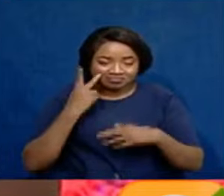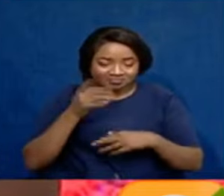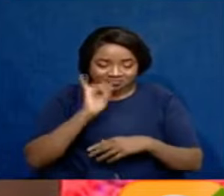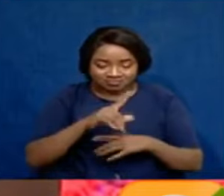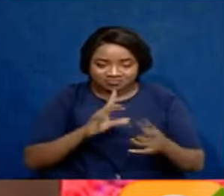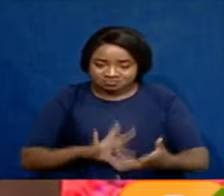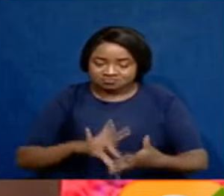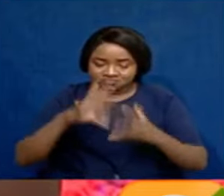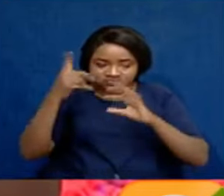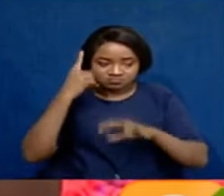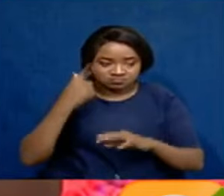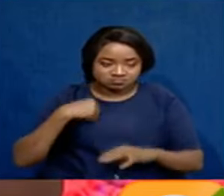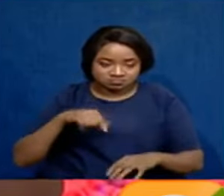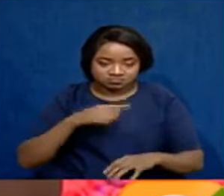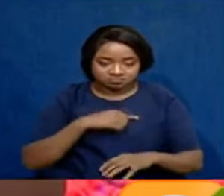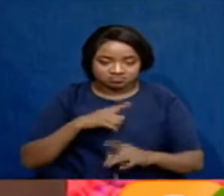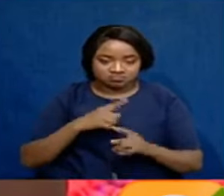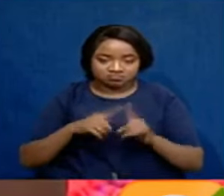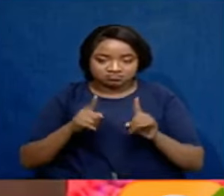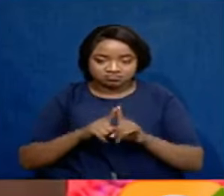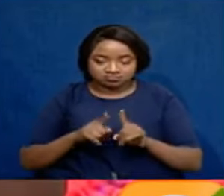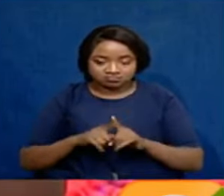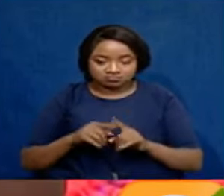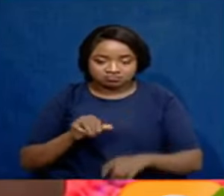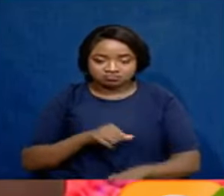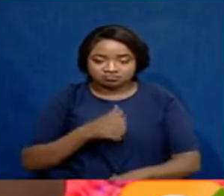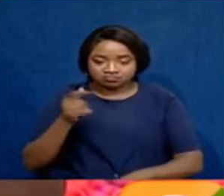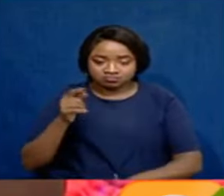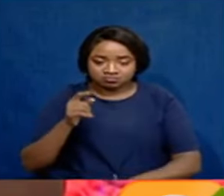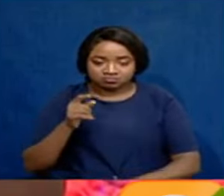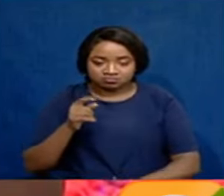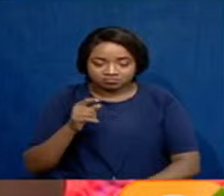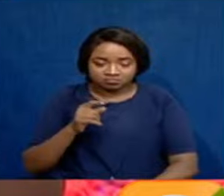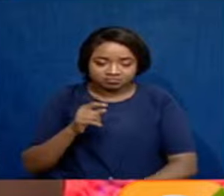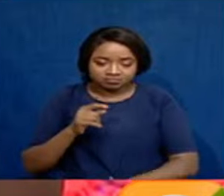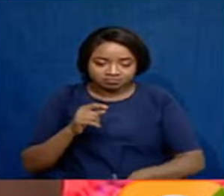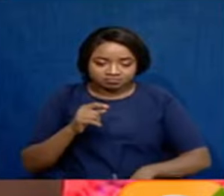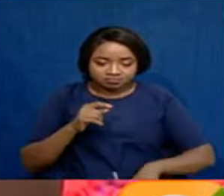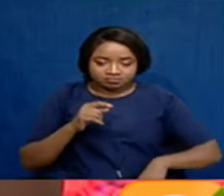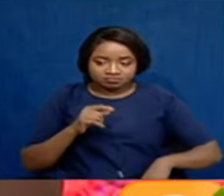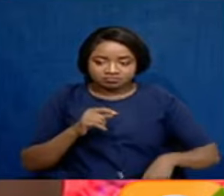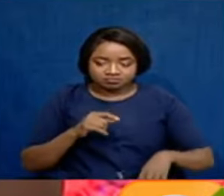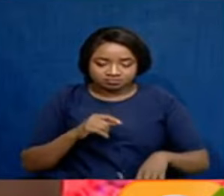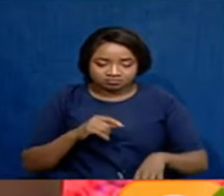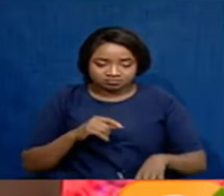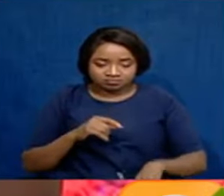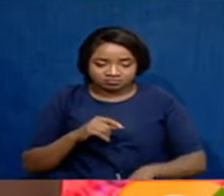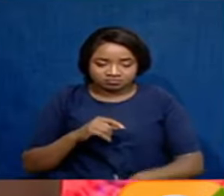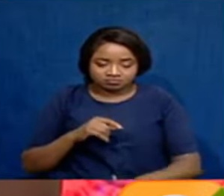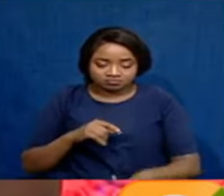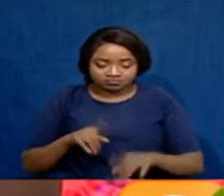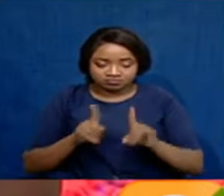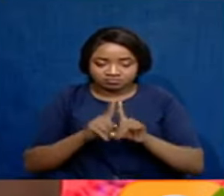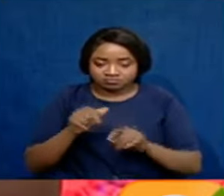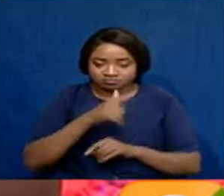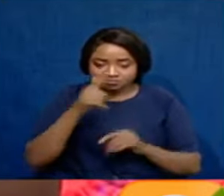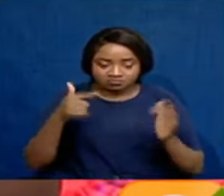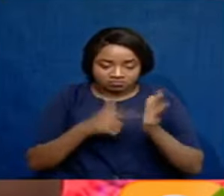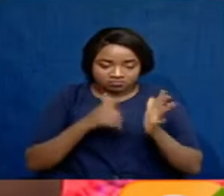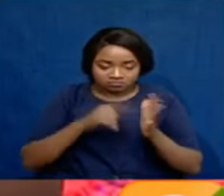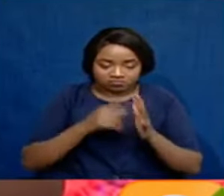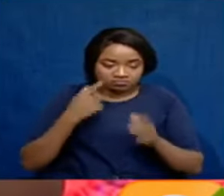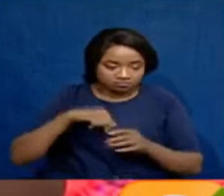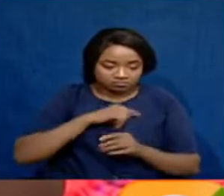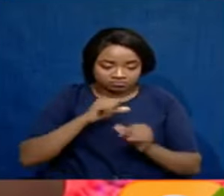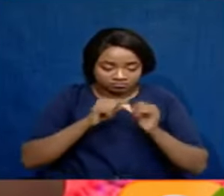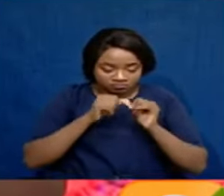And the unfortunate bit also is that we are busy making and repeating and replicating the problem